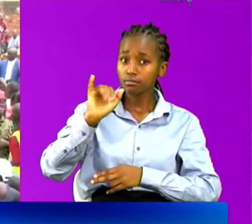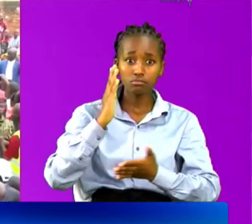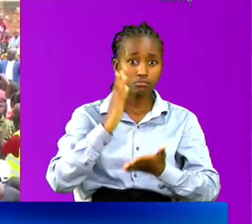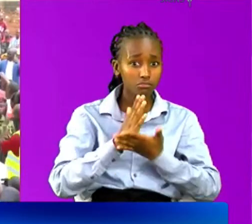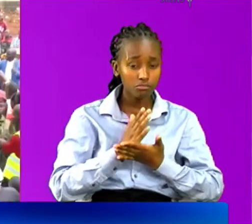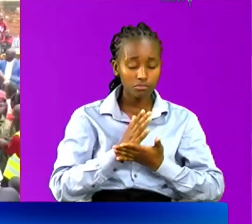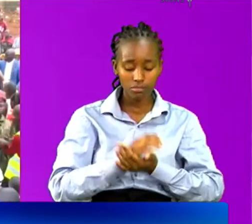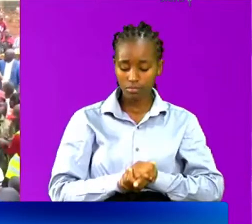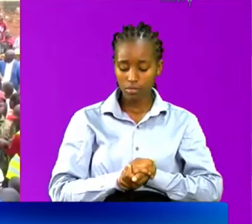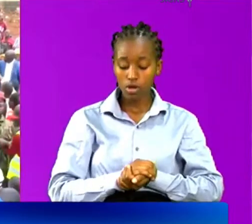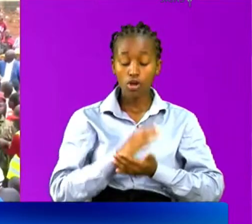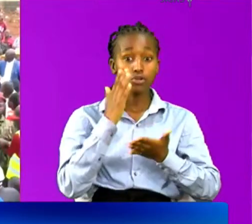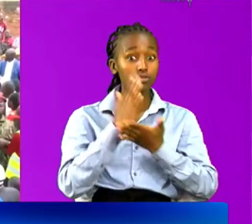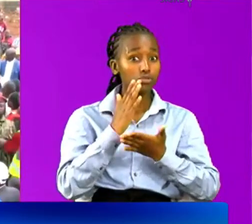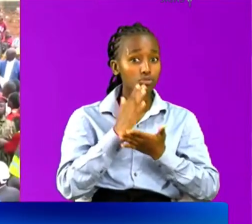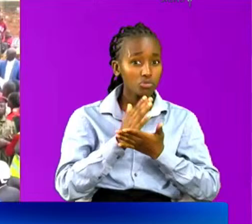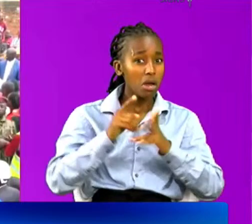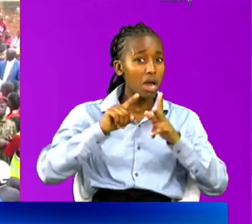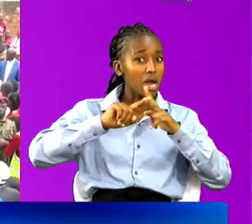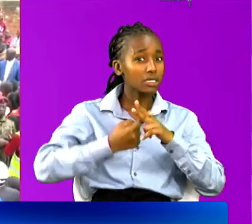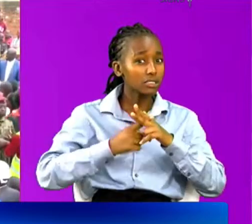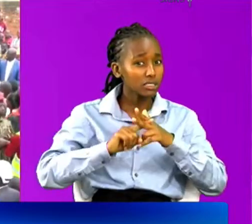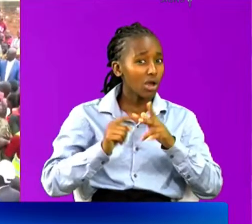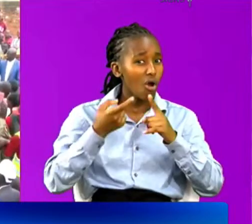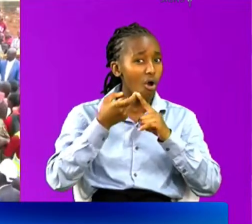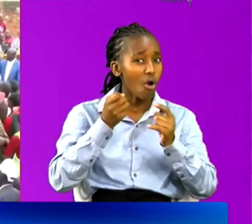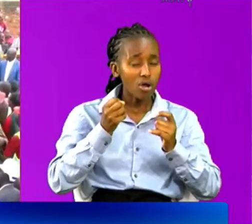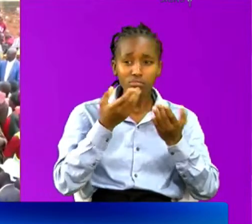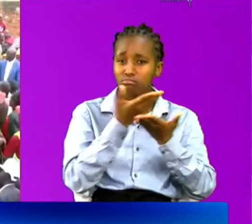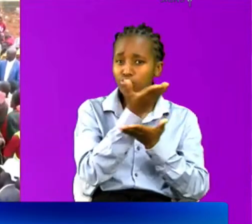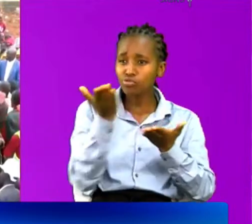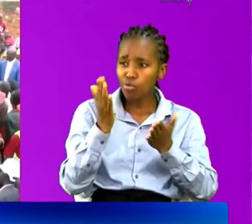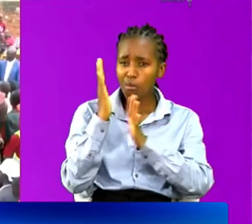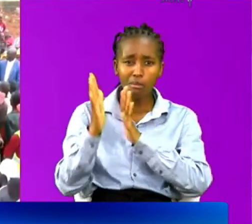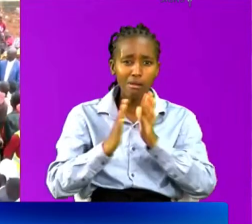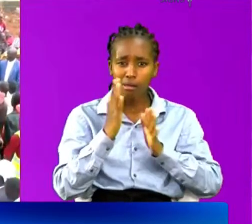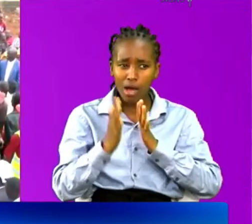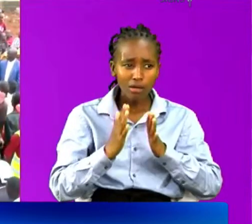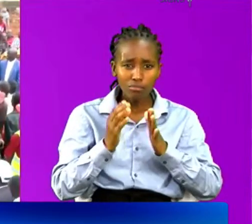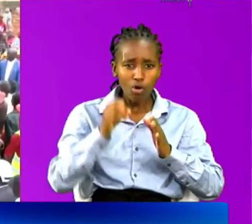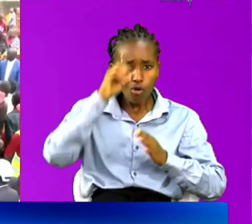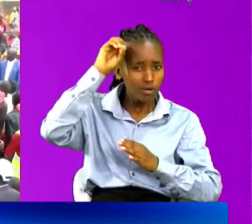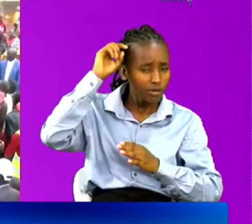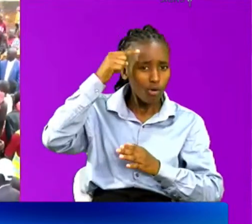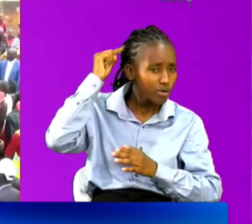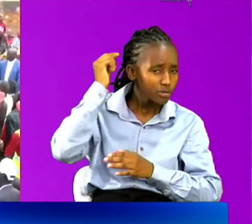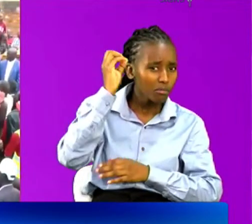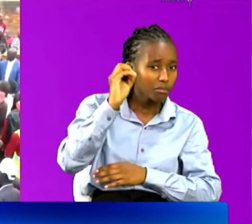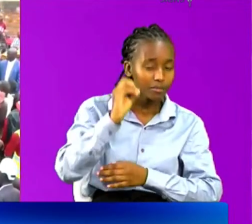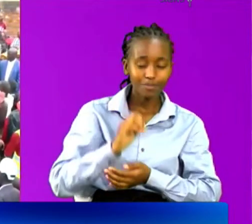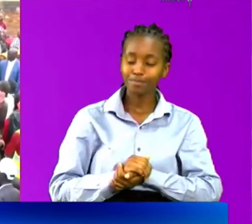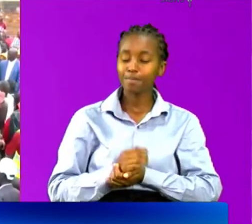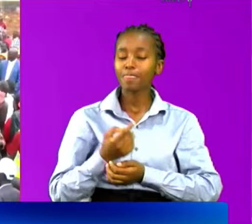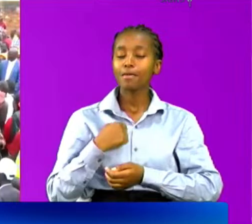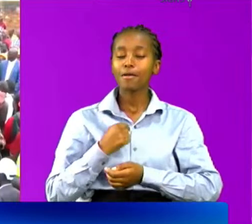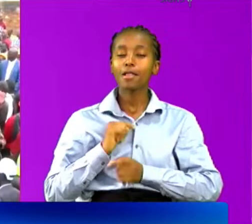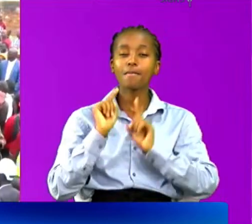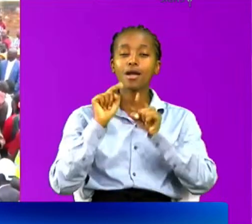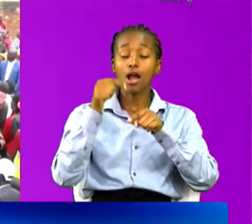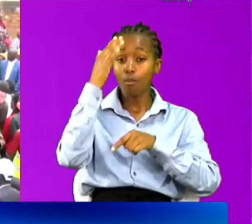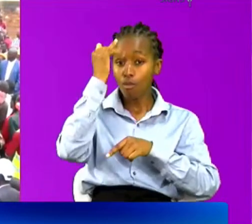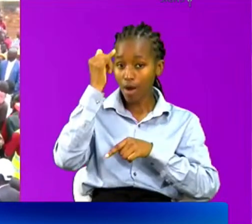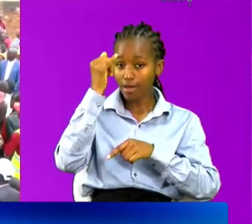hapa? Muna hakika? Mimi nimekuja hapa kwa kijiji ya mdosi wangu Rais William Ruto, tunazunguka